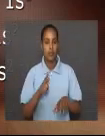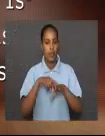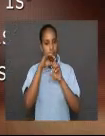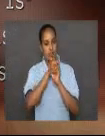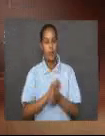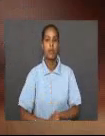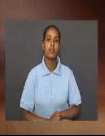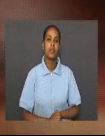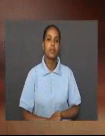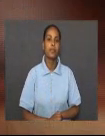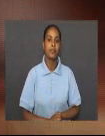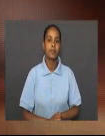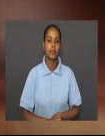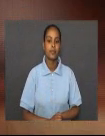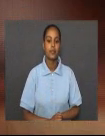Time's up!